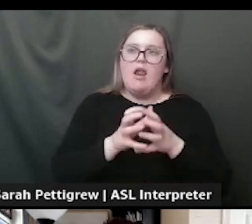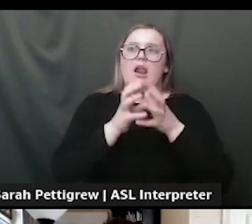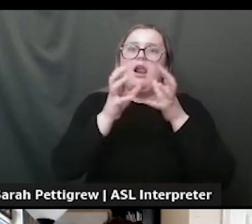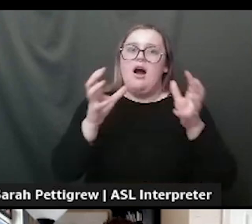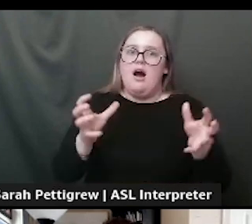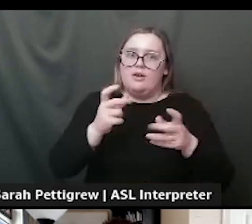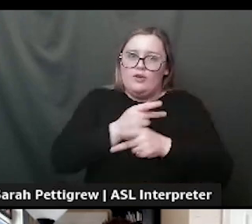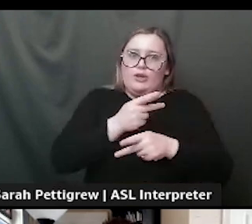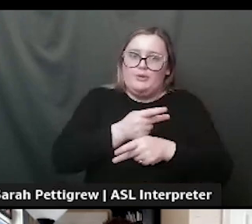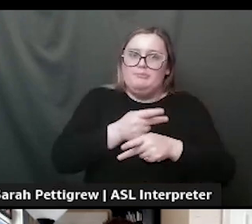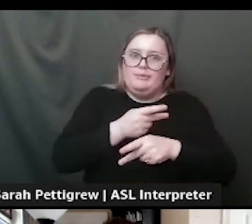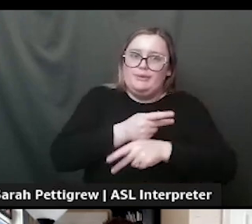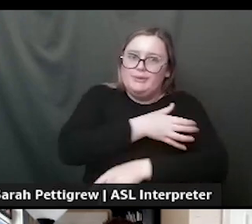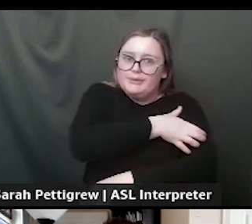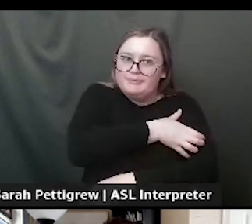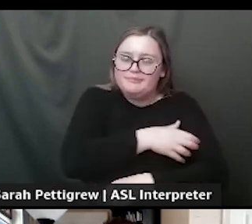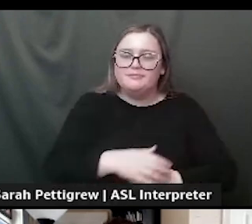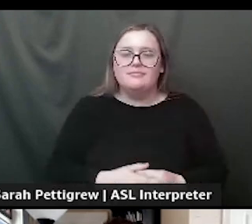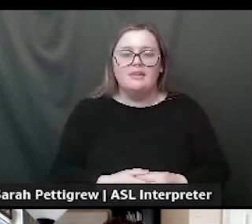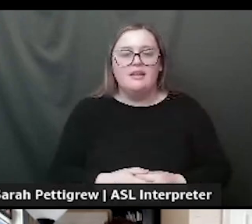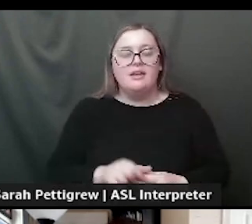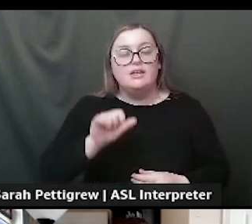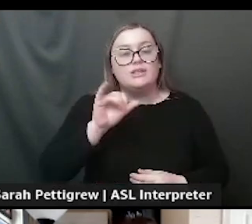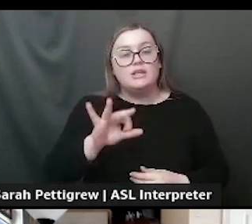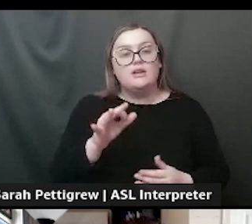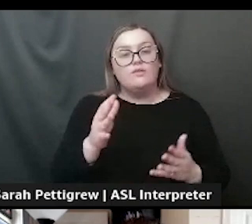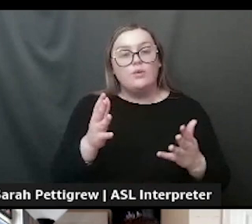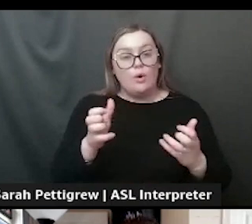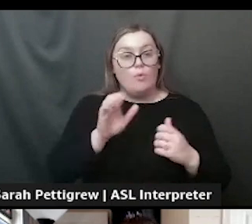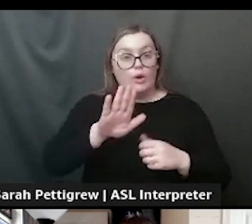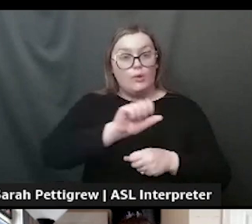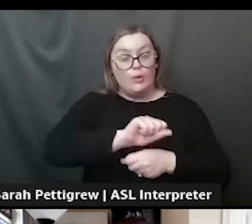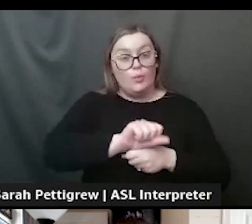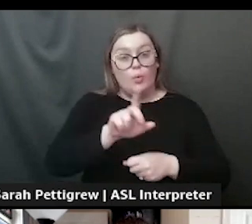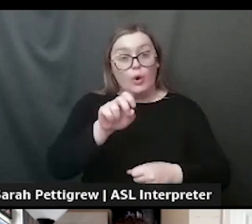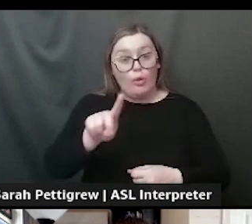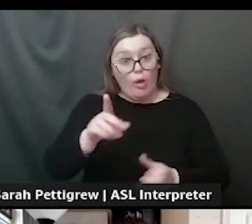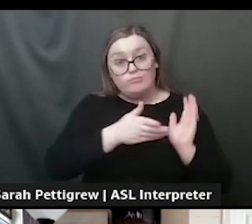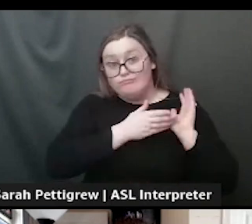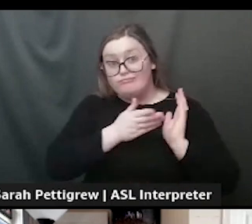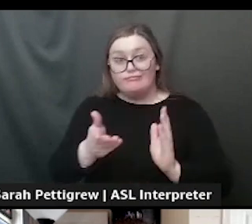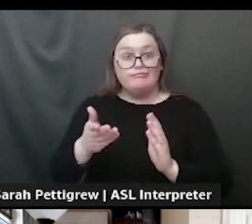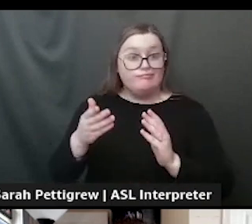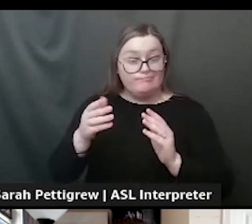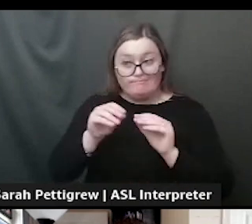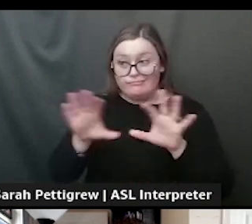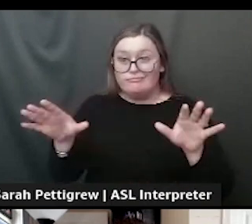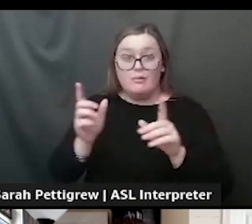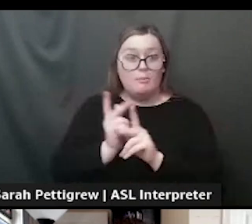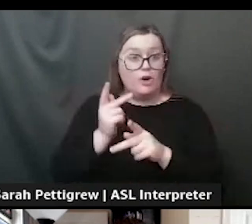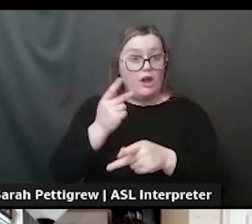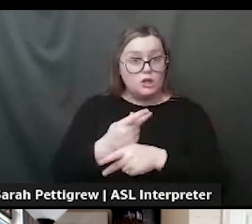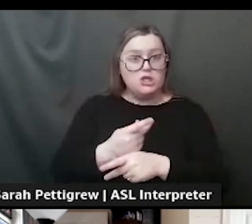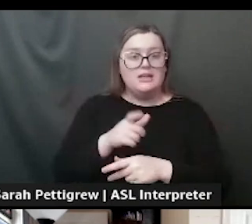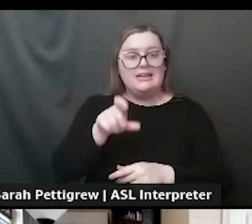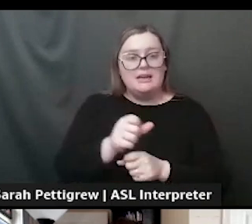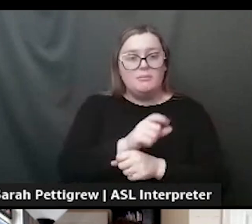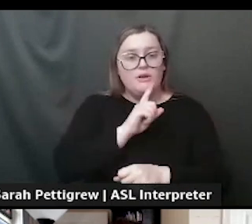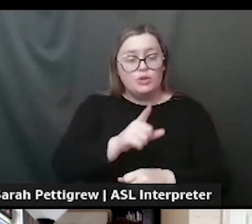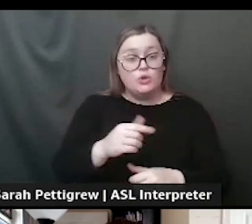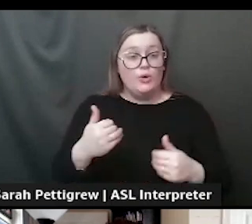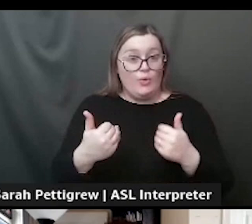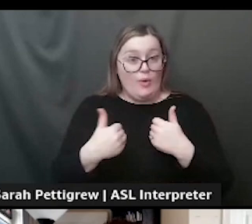need. If you want to take your workloads to production, you want to make sure that you have guaranteed